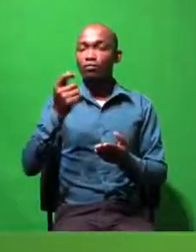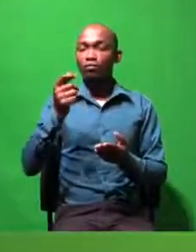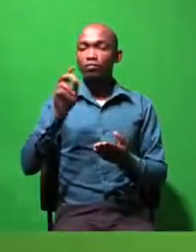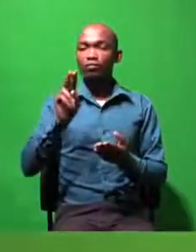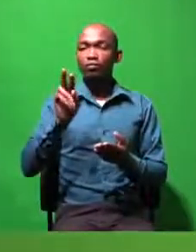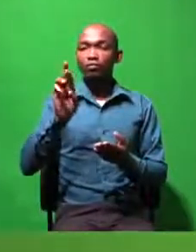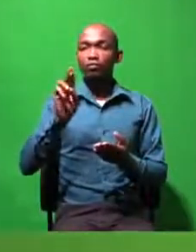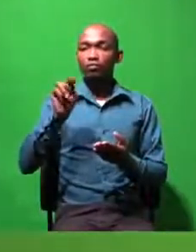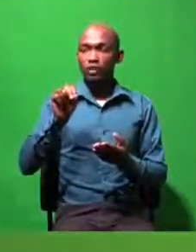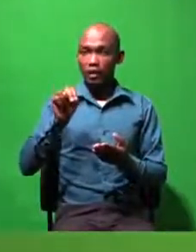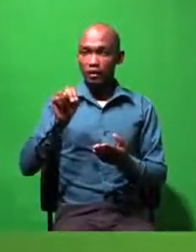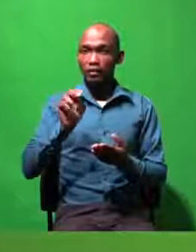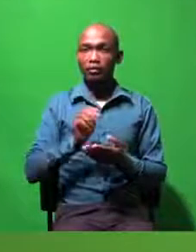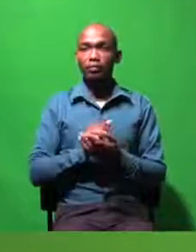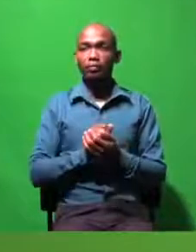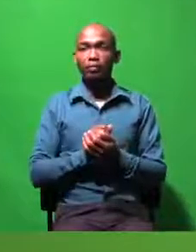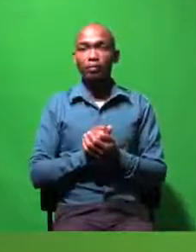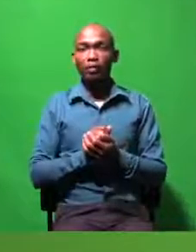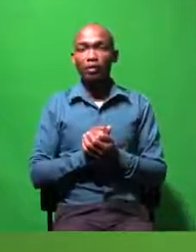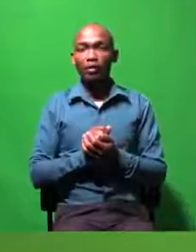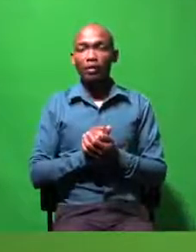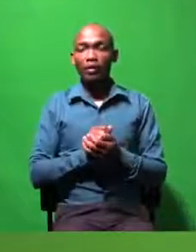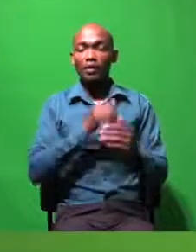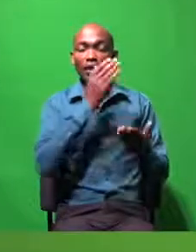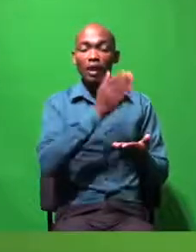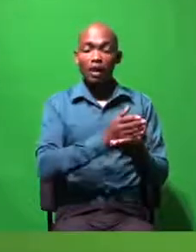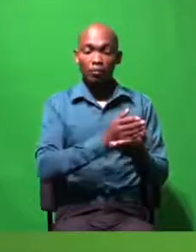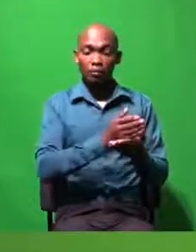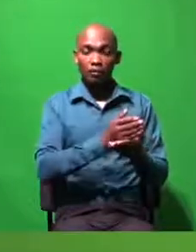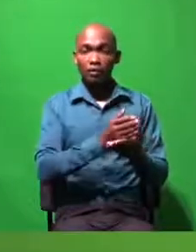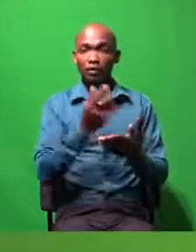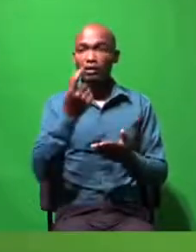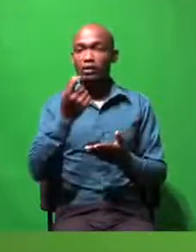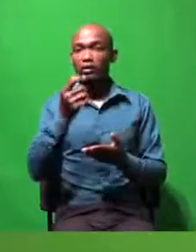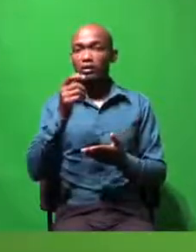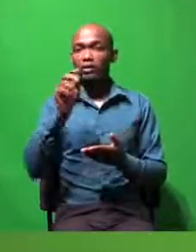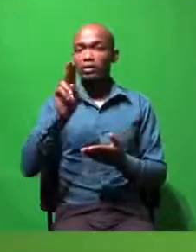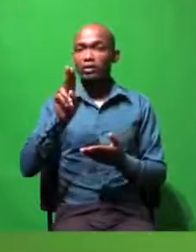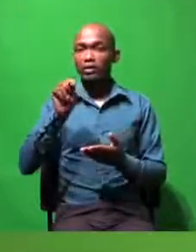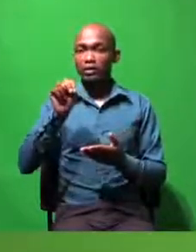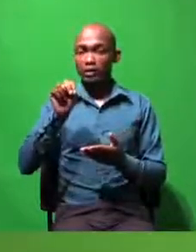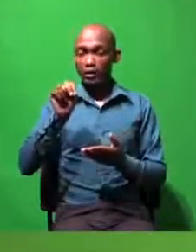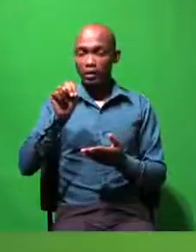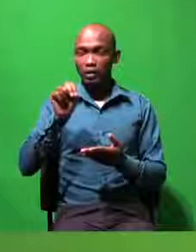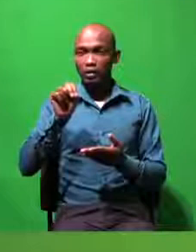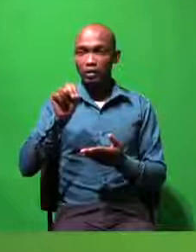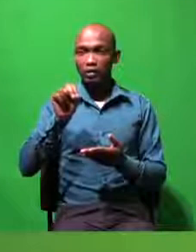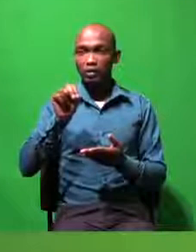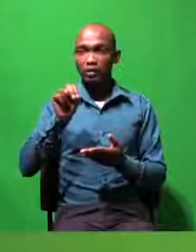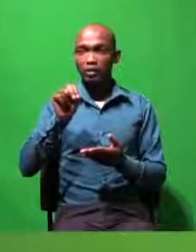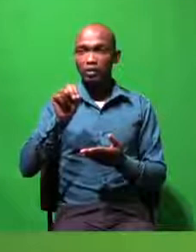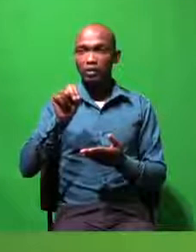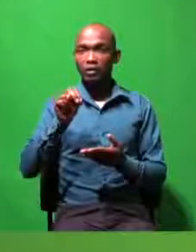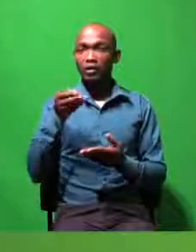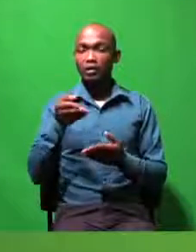Angle measures the amount of turn, and a complete turn has a complete